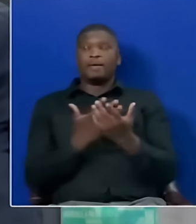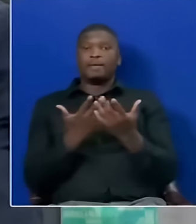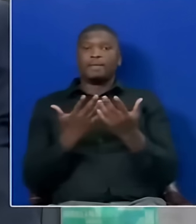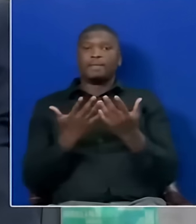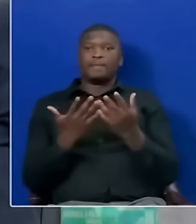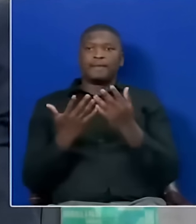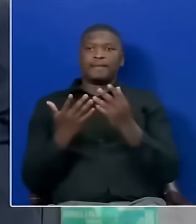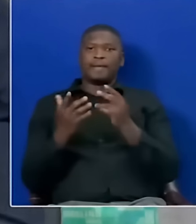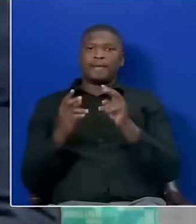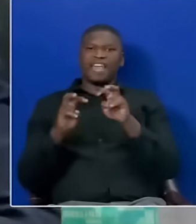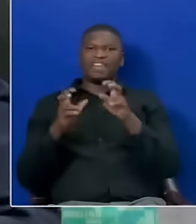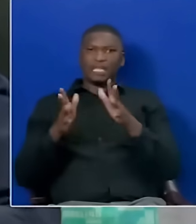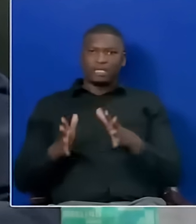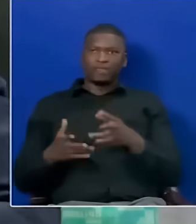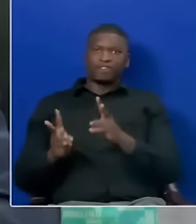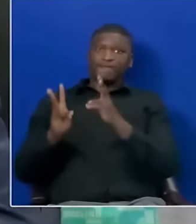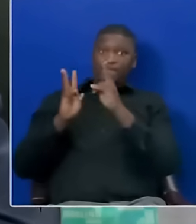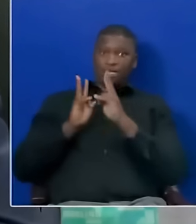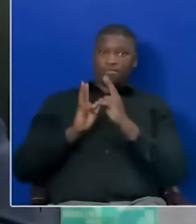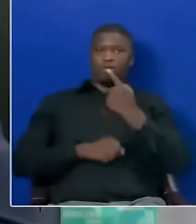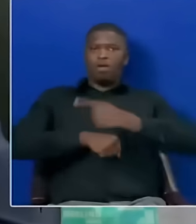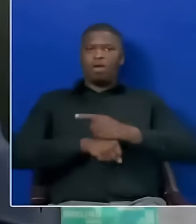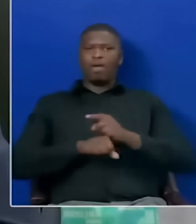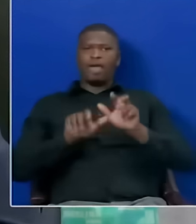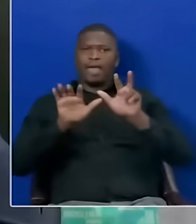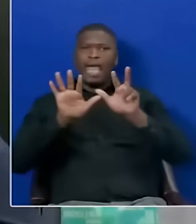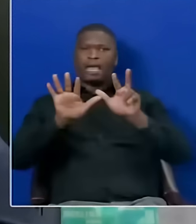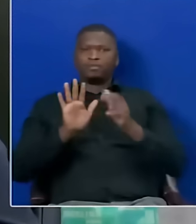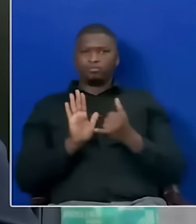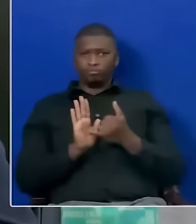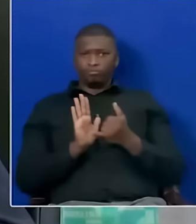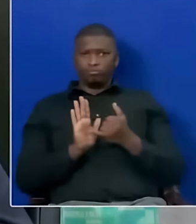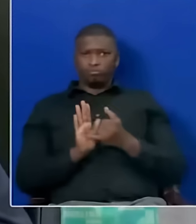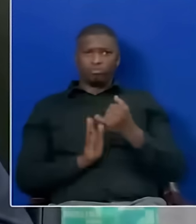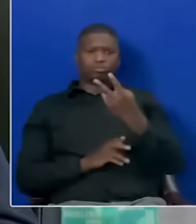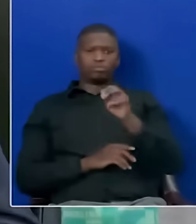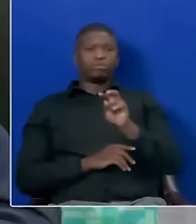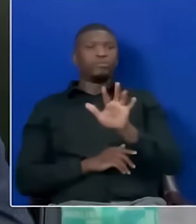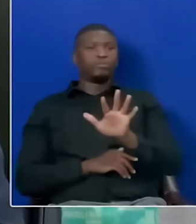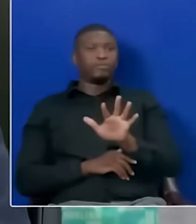8th of January 2025.